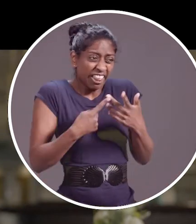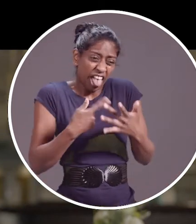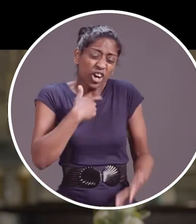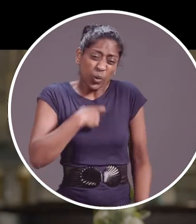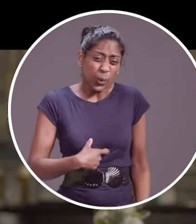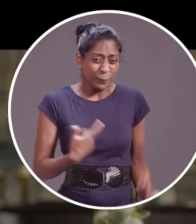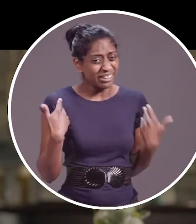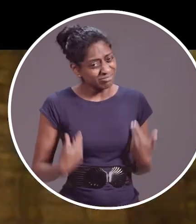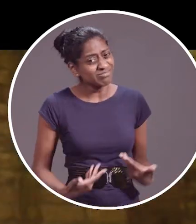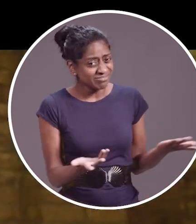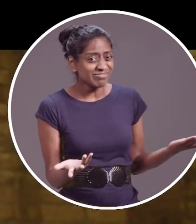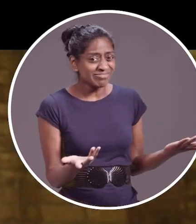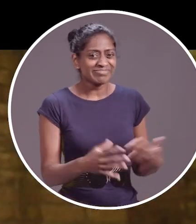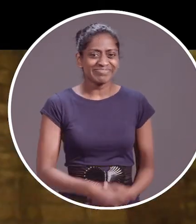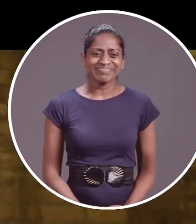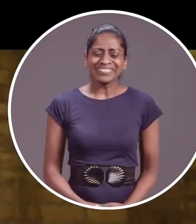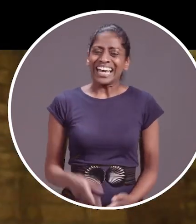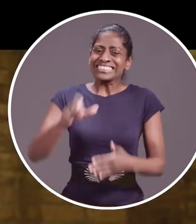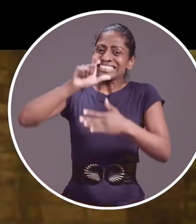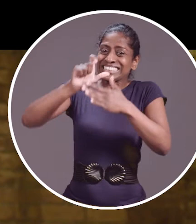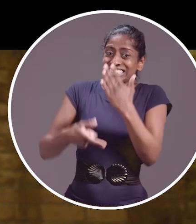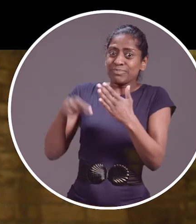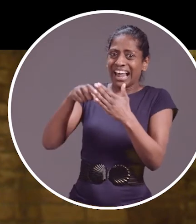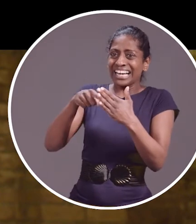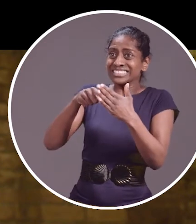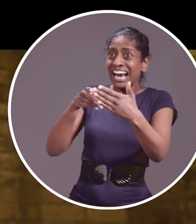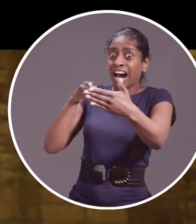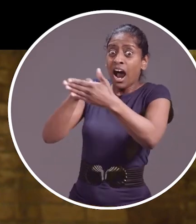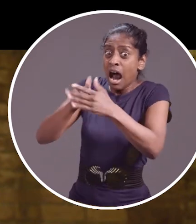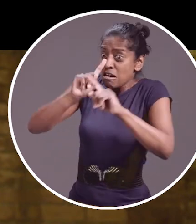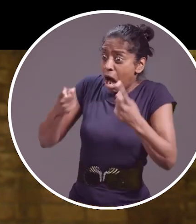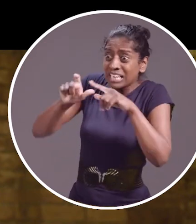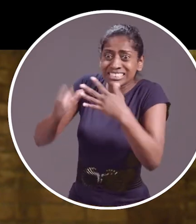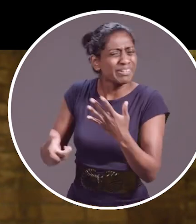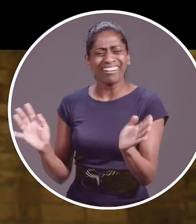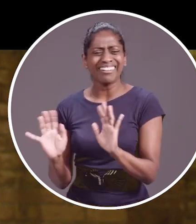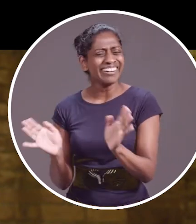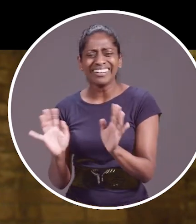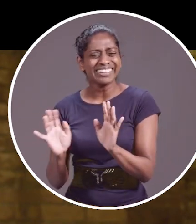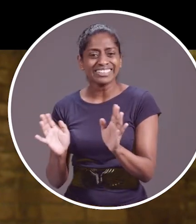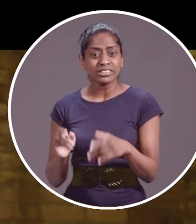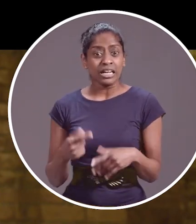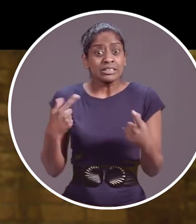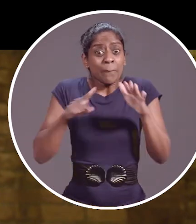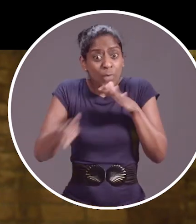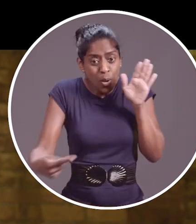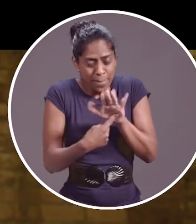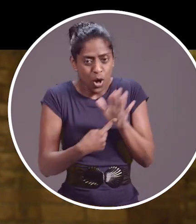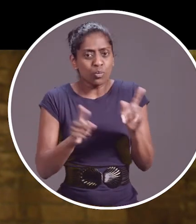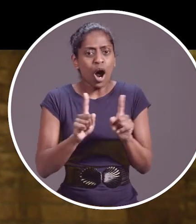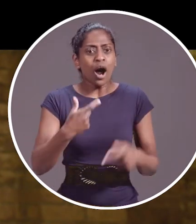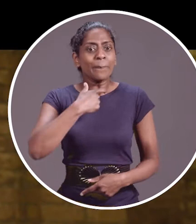another human being. Disability is not inability. So, the most important thing for me personally,